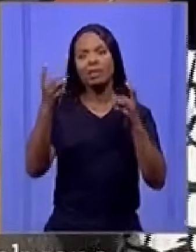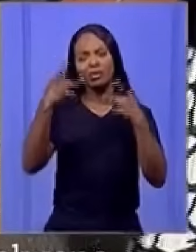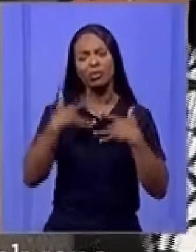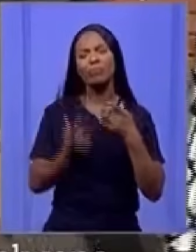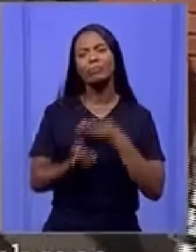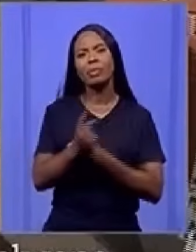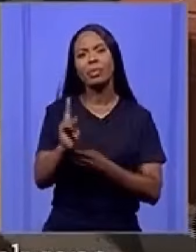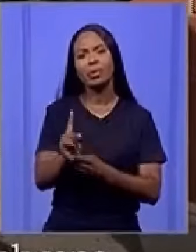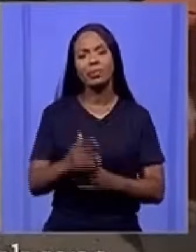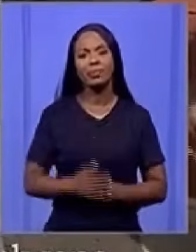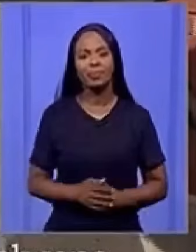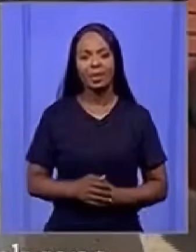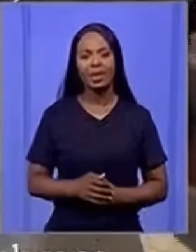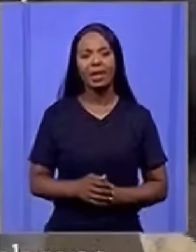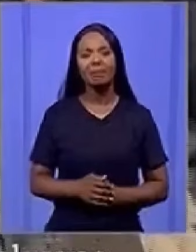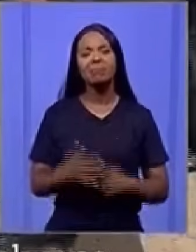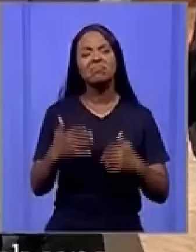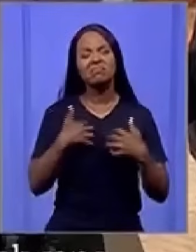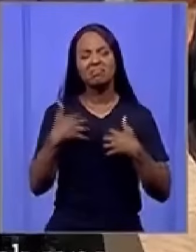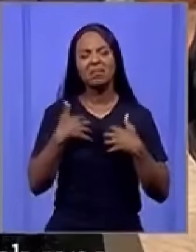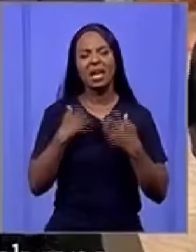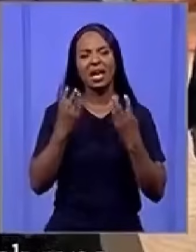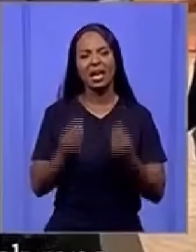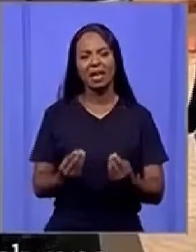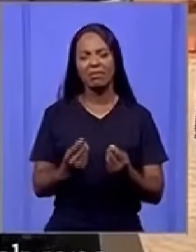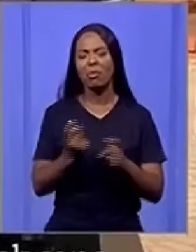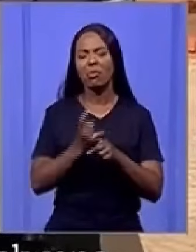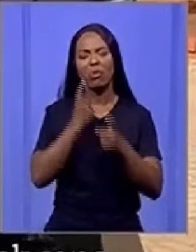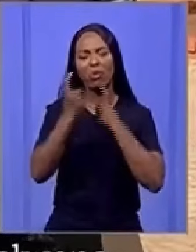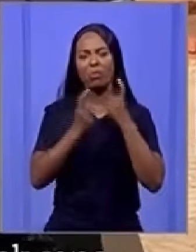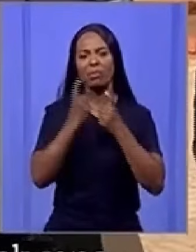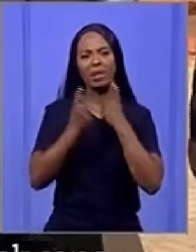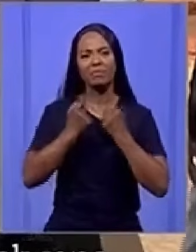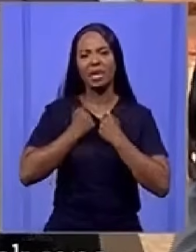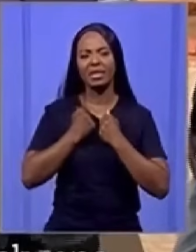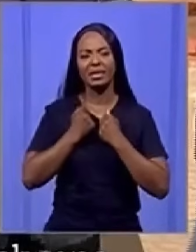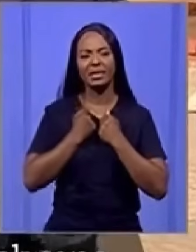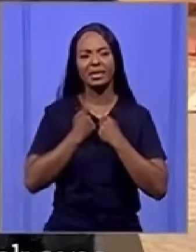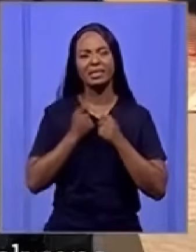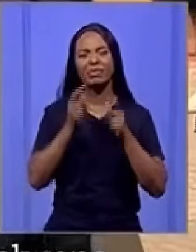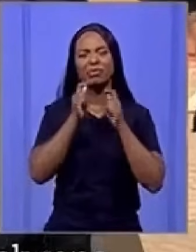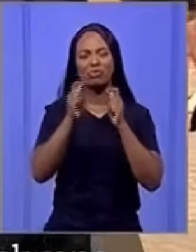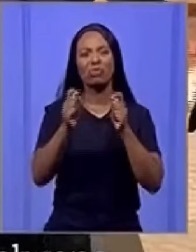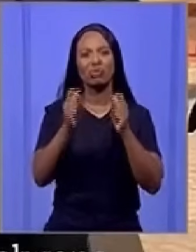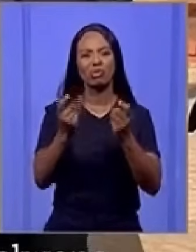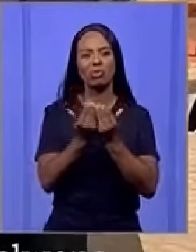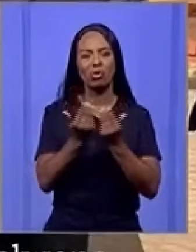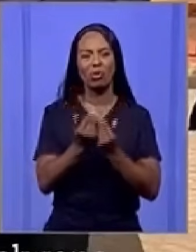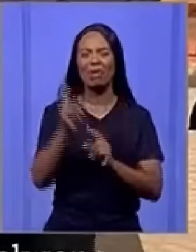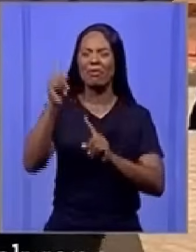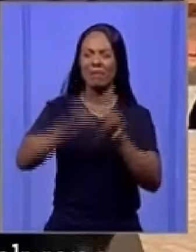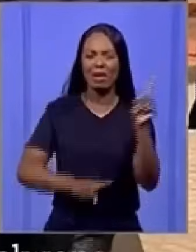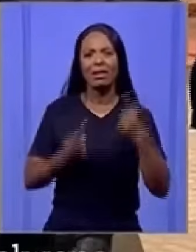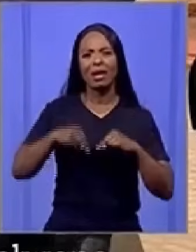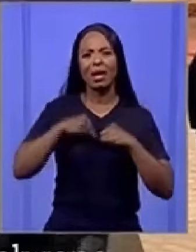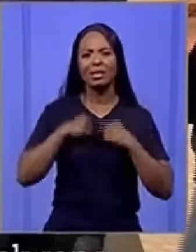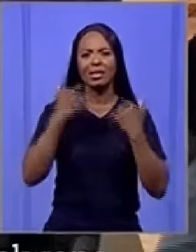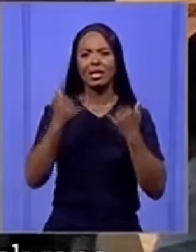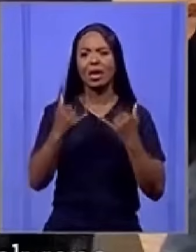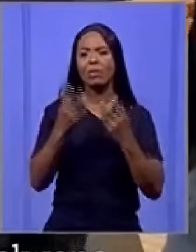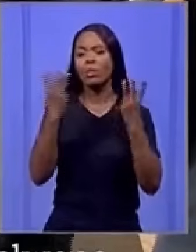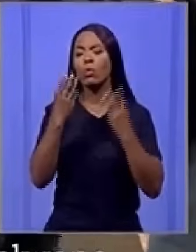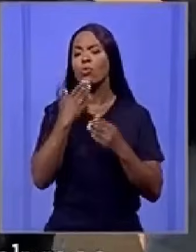ba ngoregela thata dipalangwa tseo. Education ba re faila cause go na le batho ba ileng gore ba ne ba tlhokomela bana mo dibeseng no ba sa